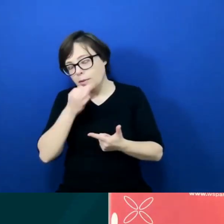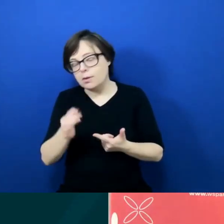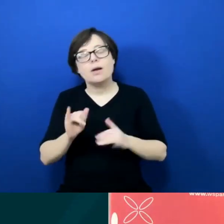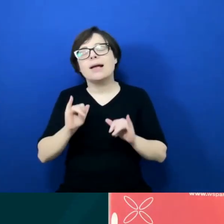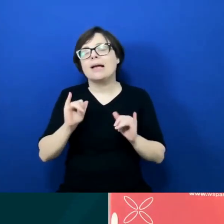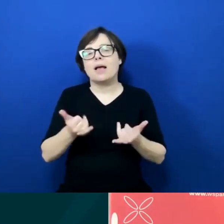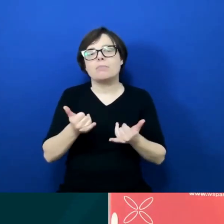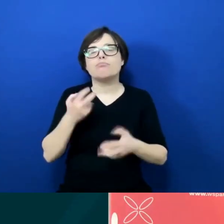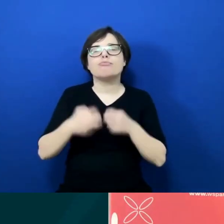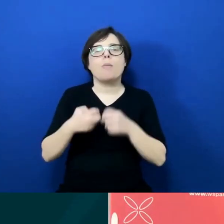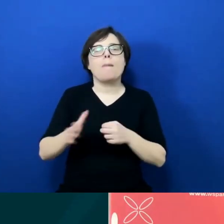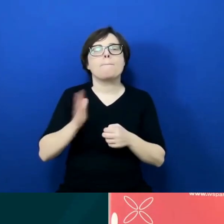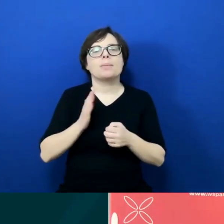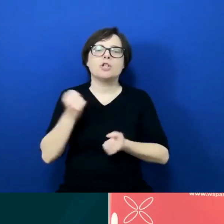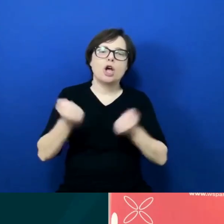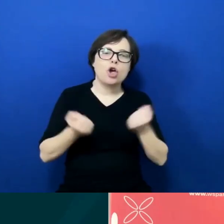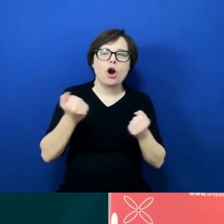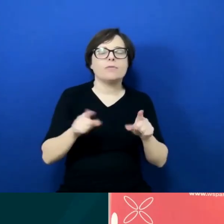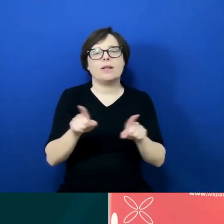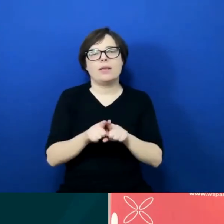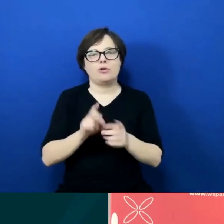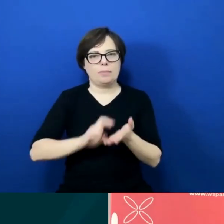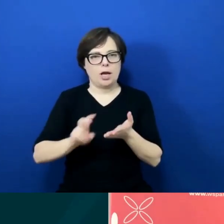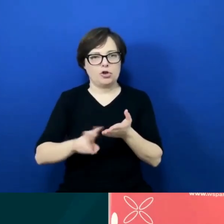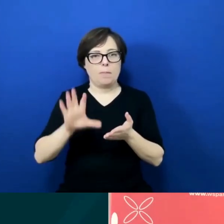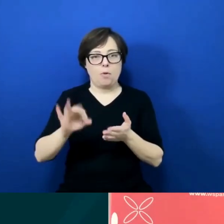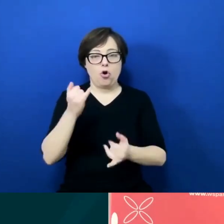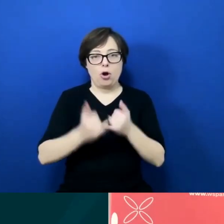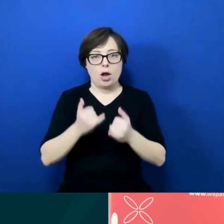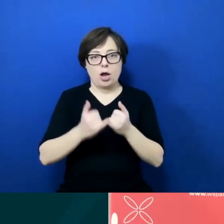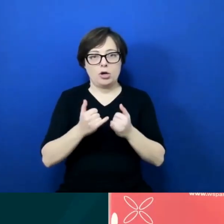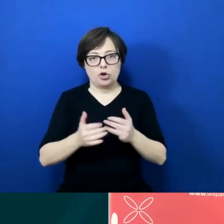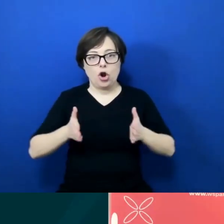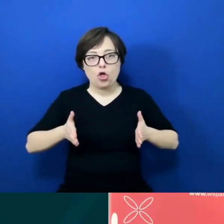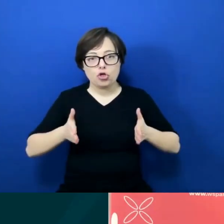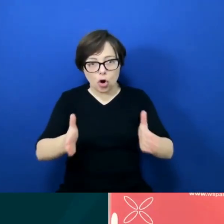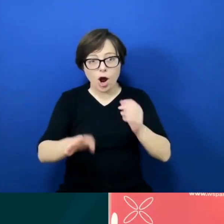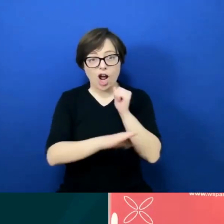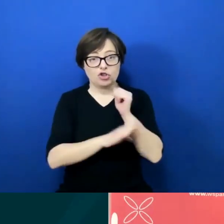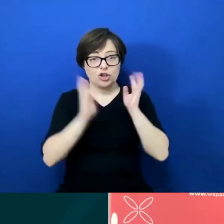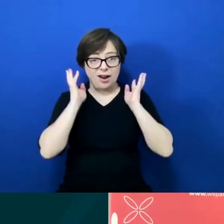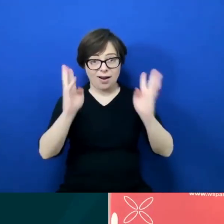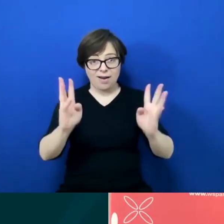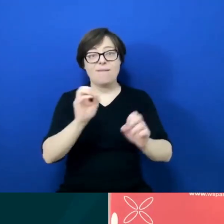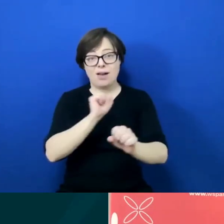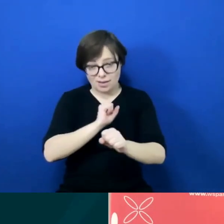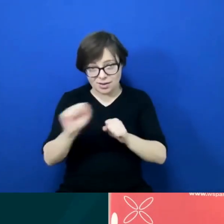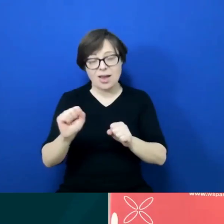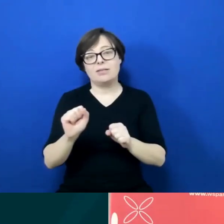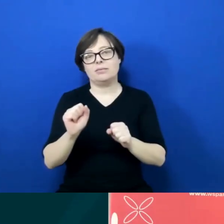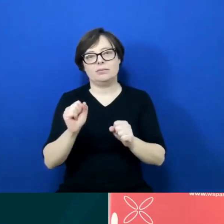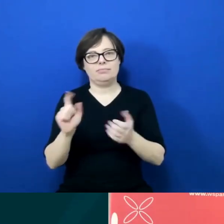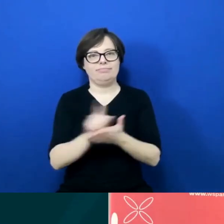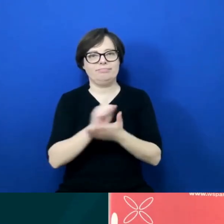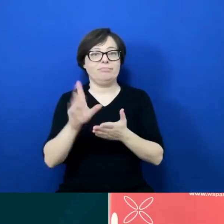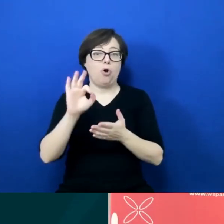question, how was the problem of safety solved? The problem of safety of drivers and pedestrians?